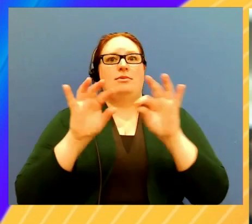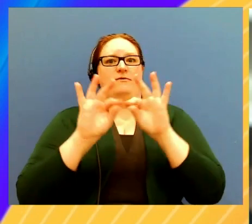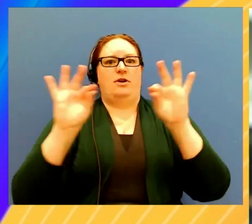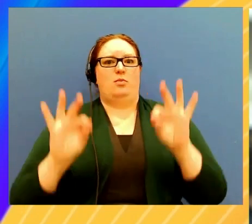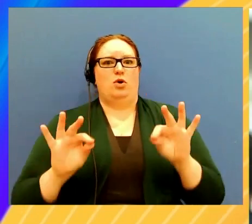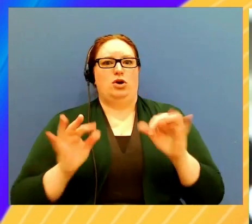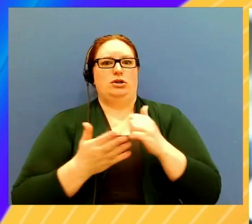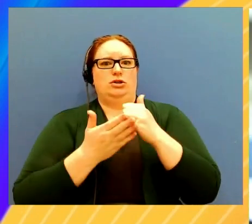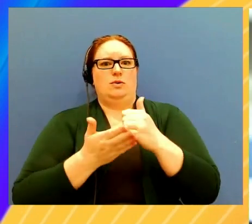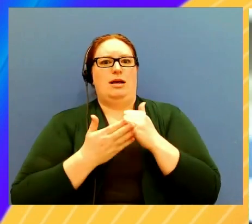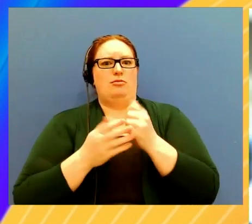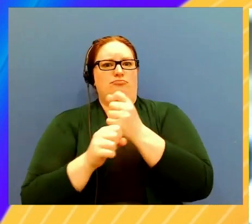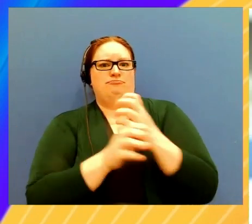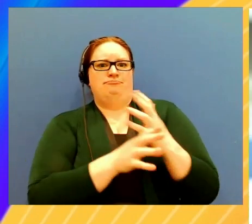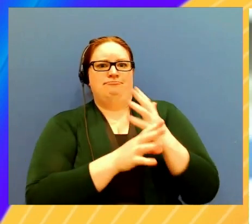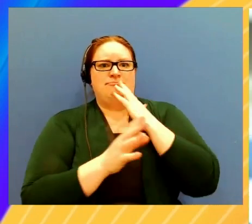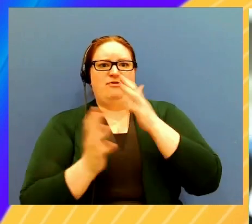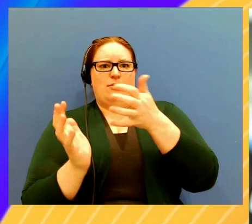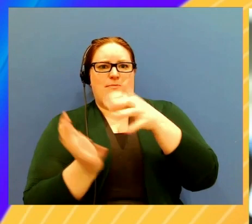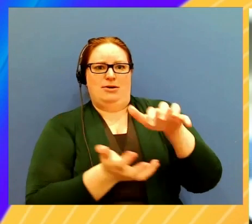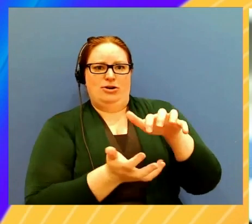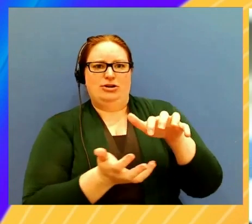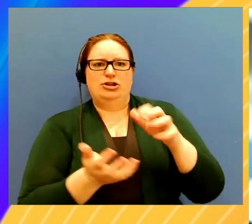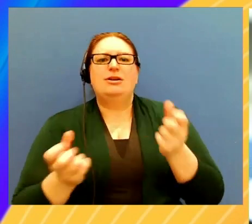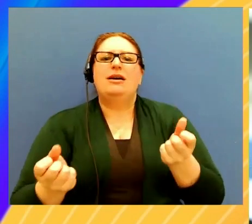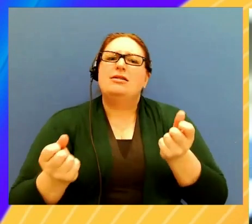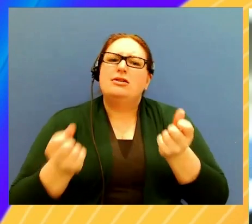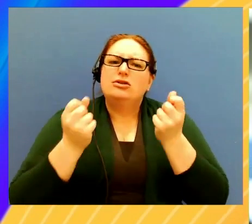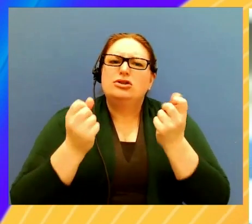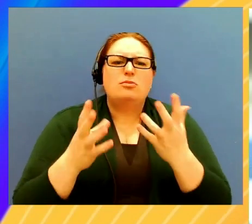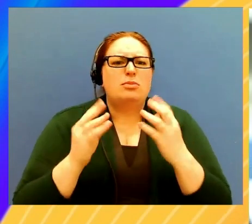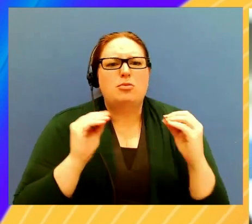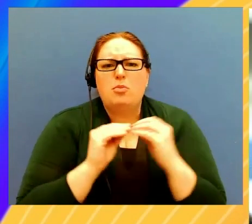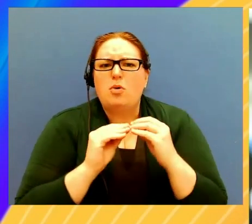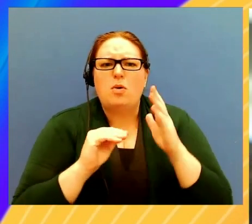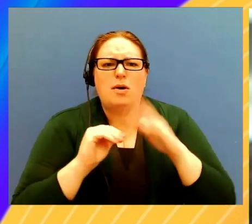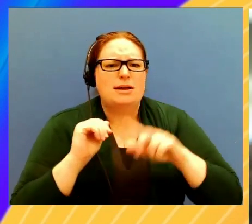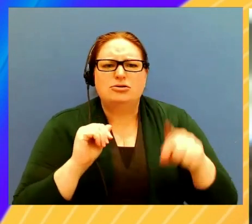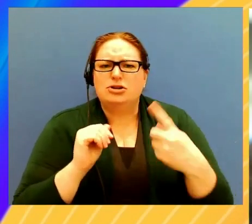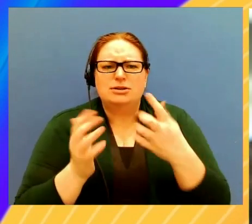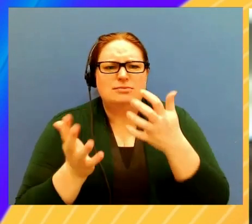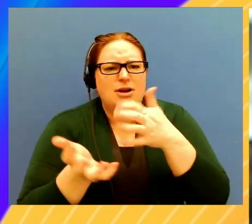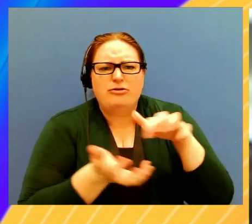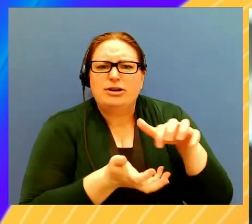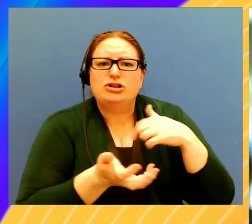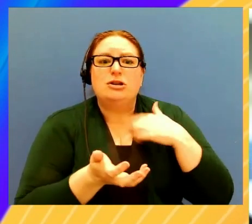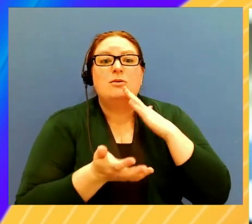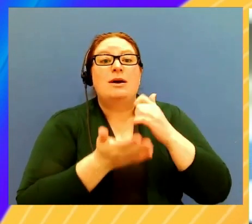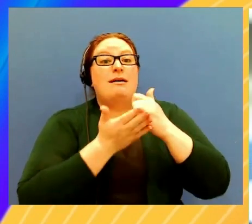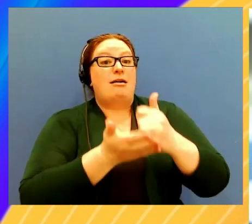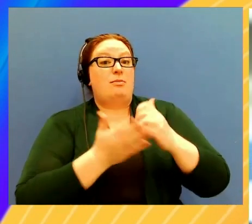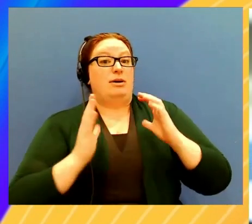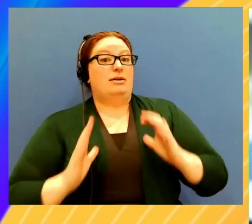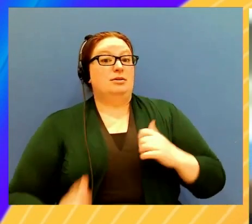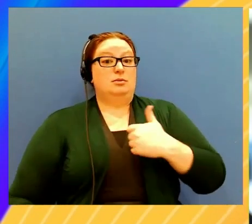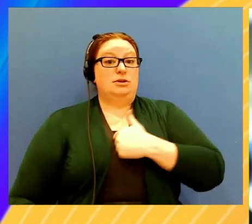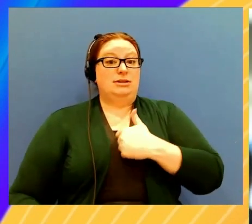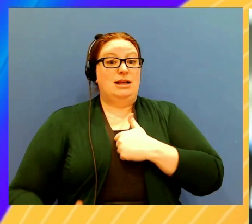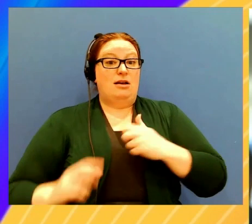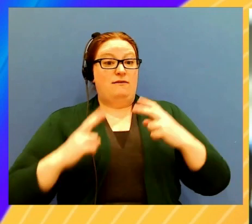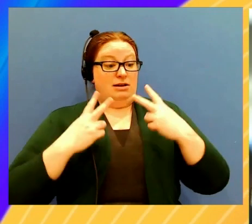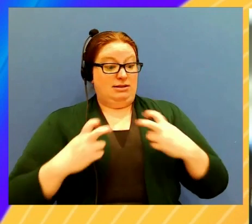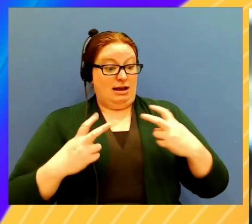for a migration, there's so much more than migration. When we go and help a customer self-assess or leverage our